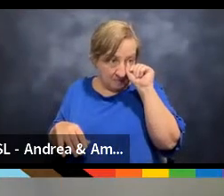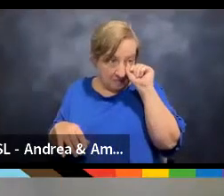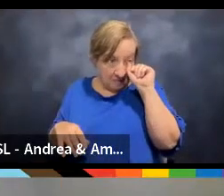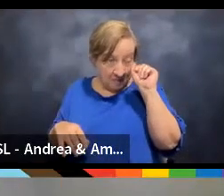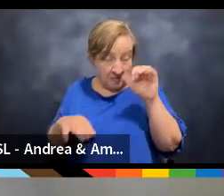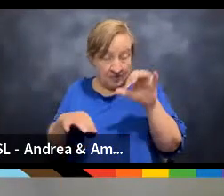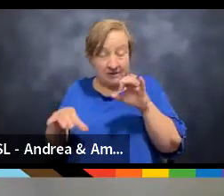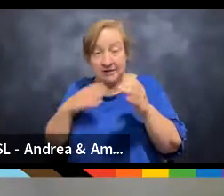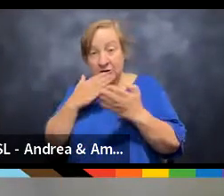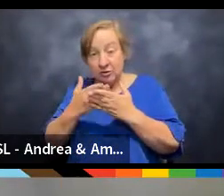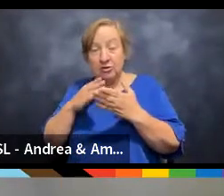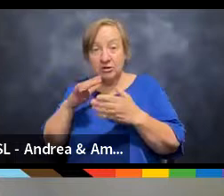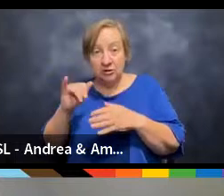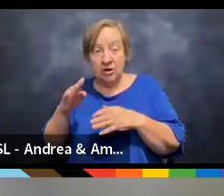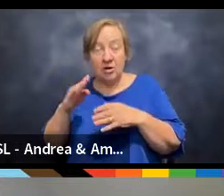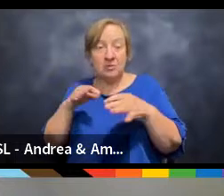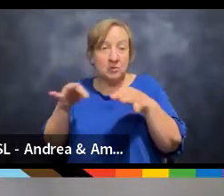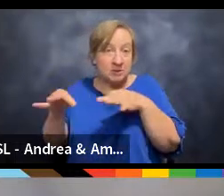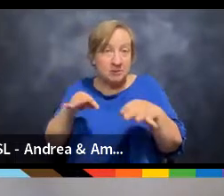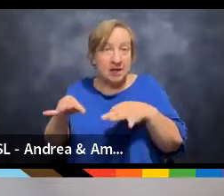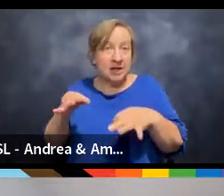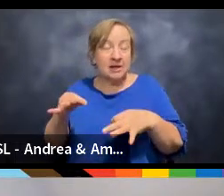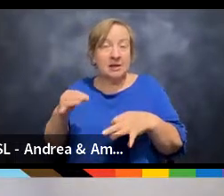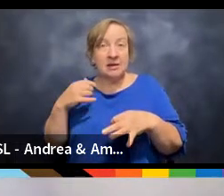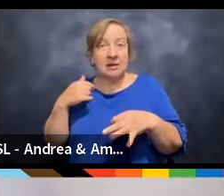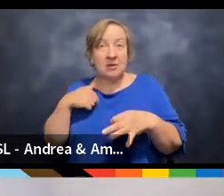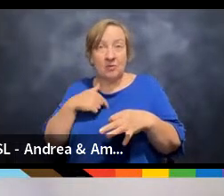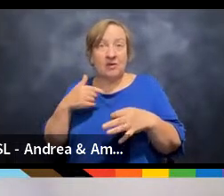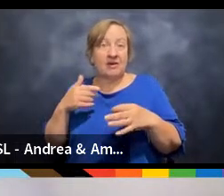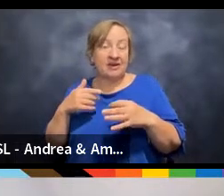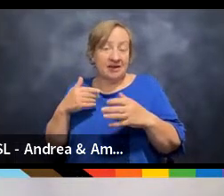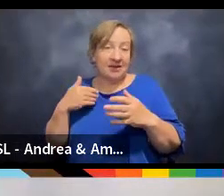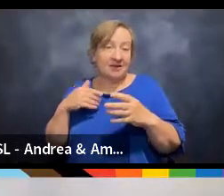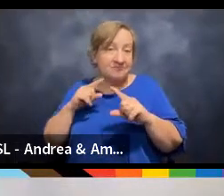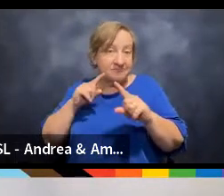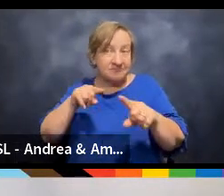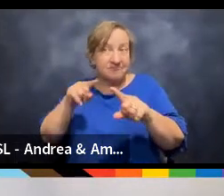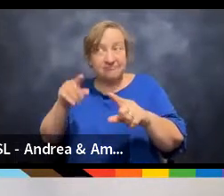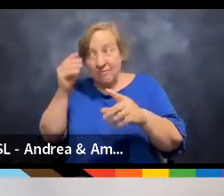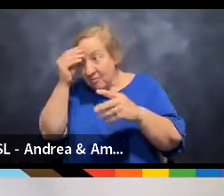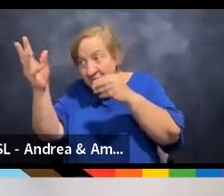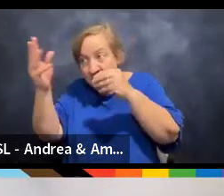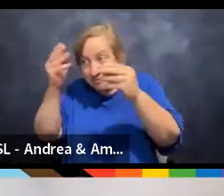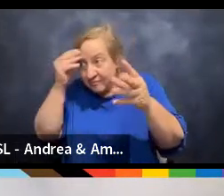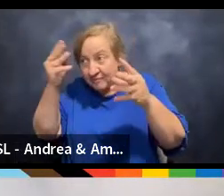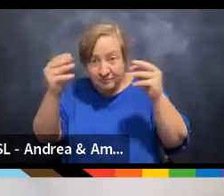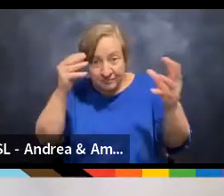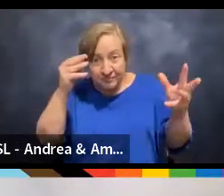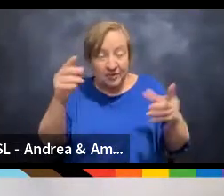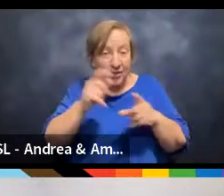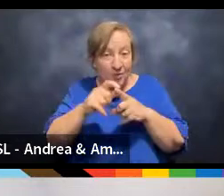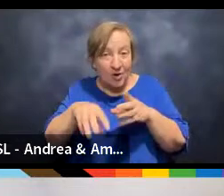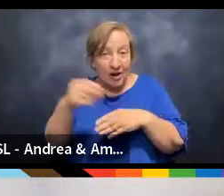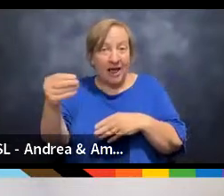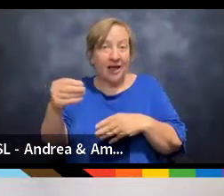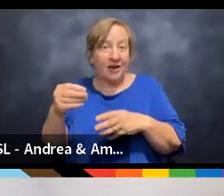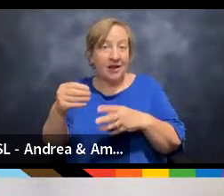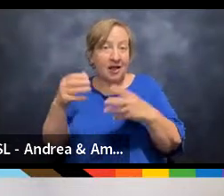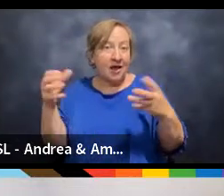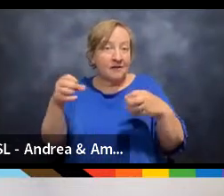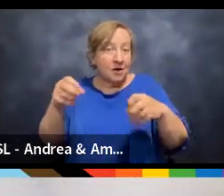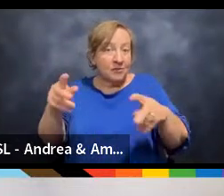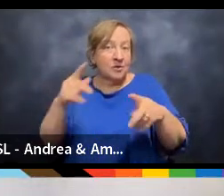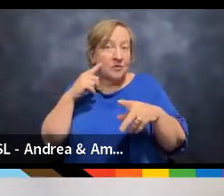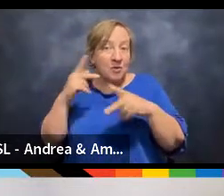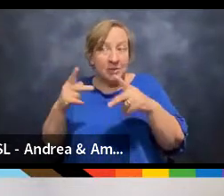job of explaining that we've gotten a lot of places out there, a lot of word out, and given a lot of opportunities for people to